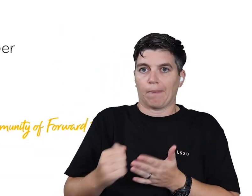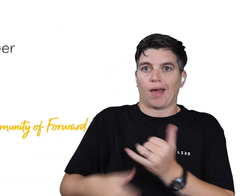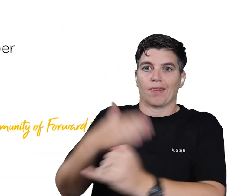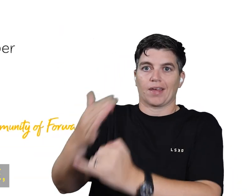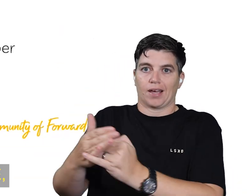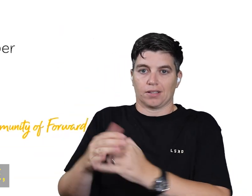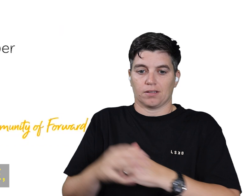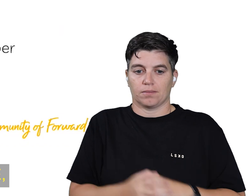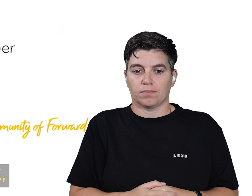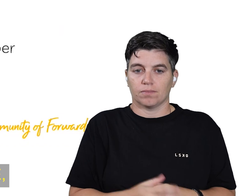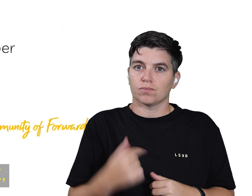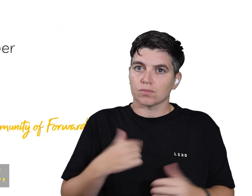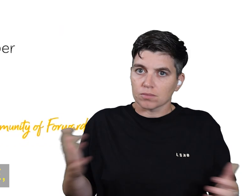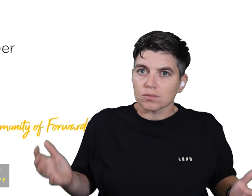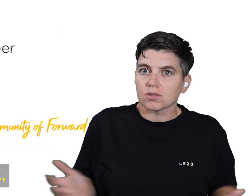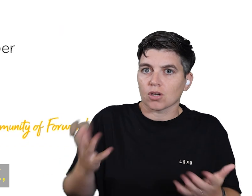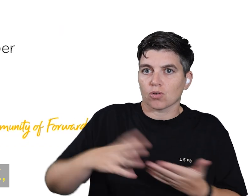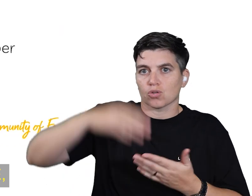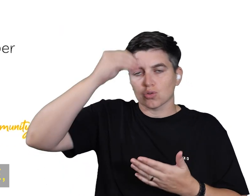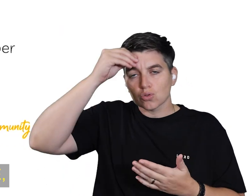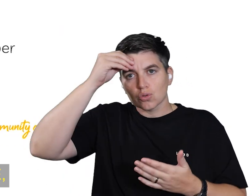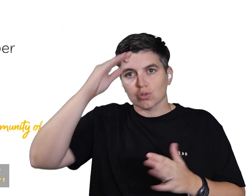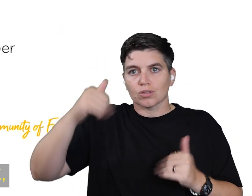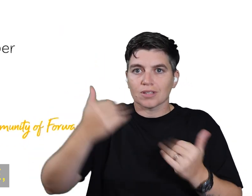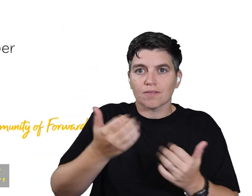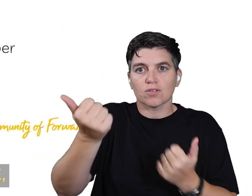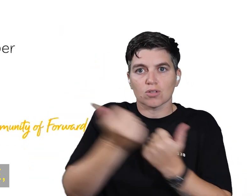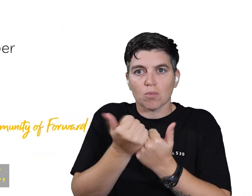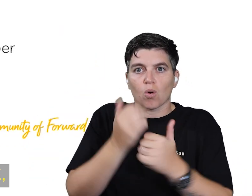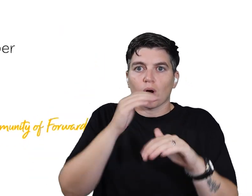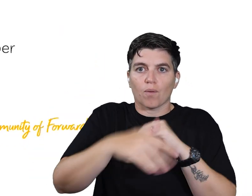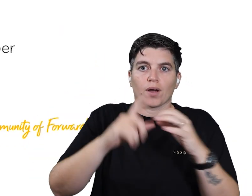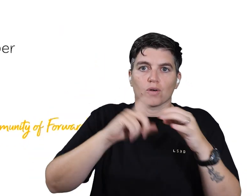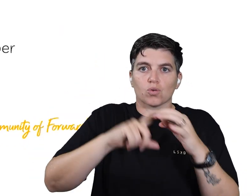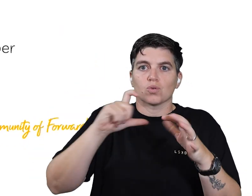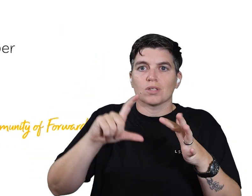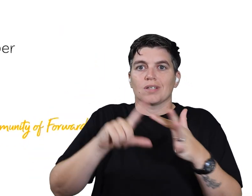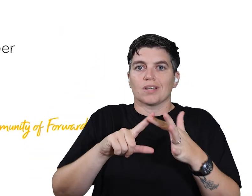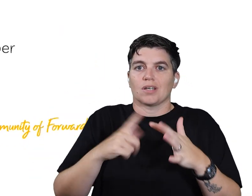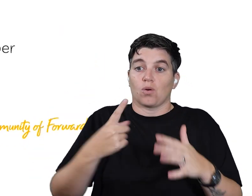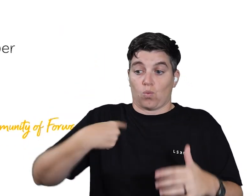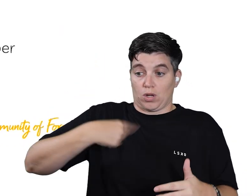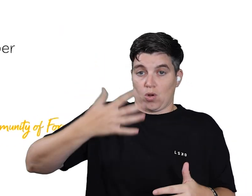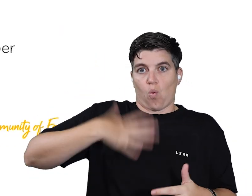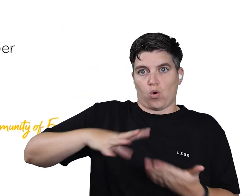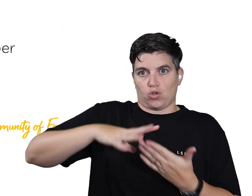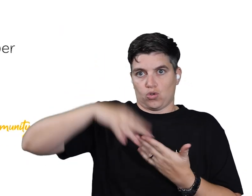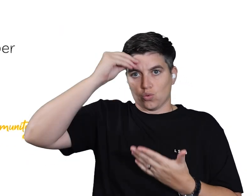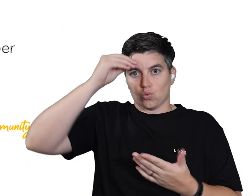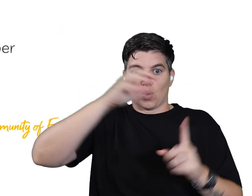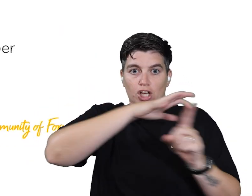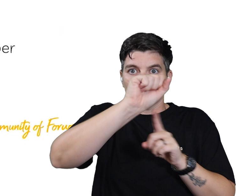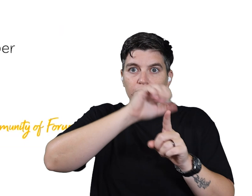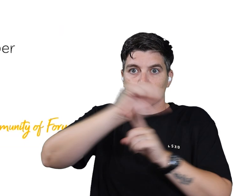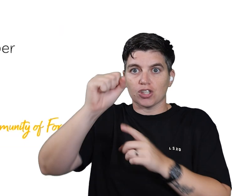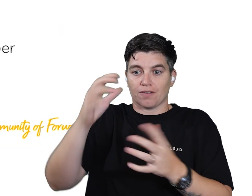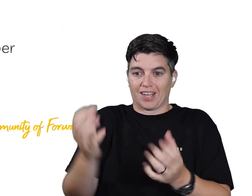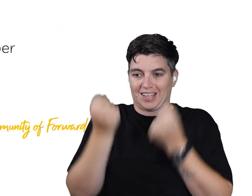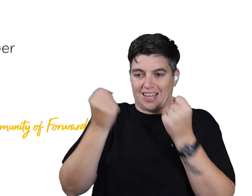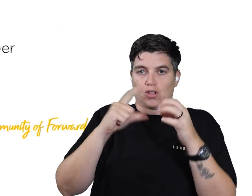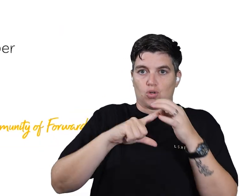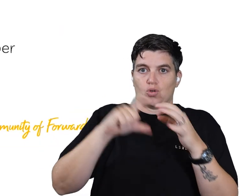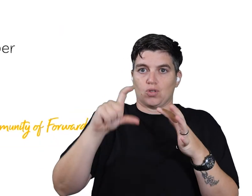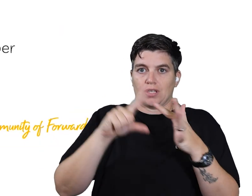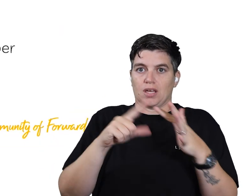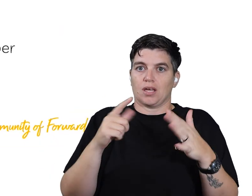students and provide significant support around the QCE, where we really do want students to achieve and have that level of